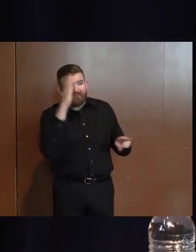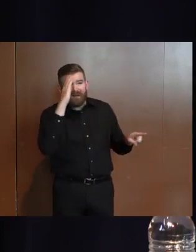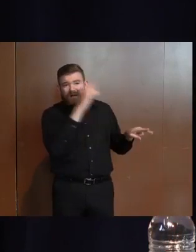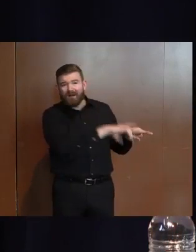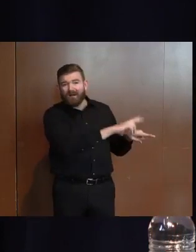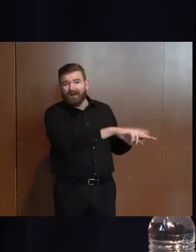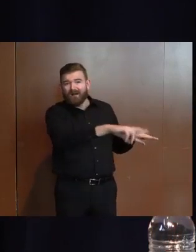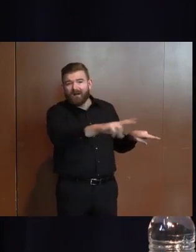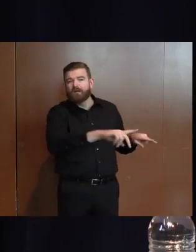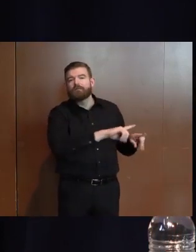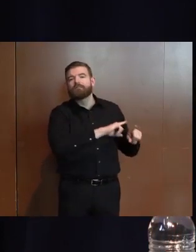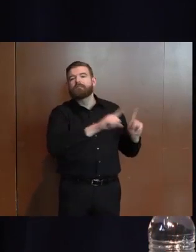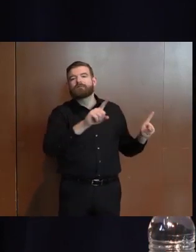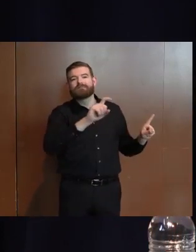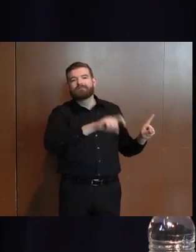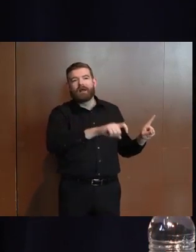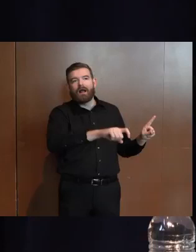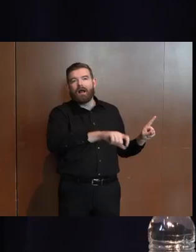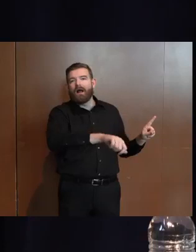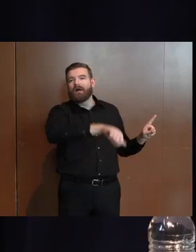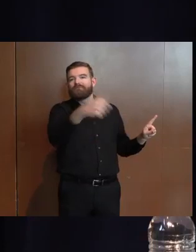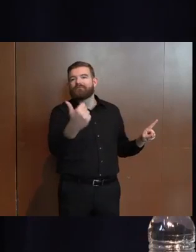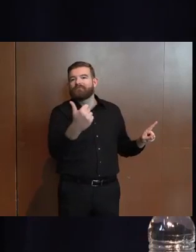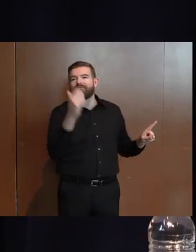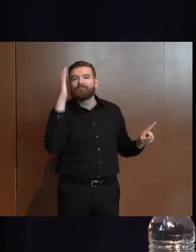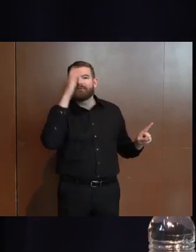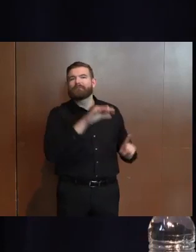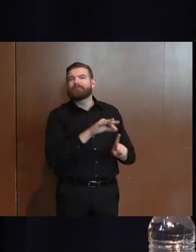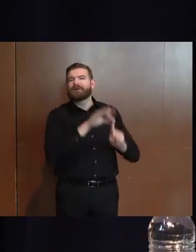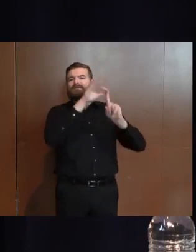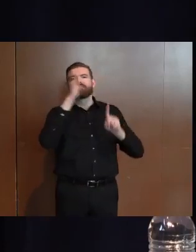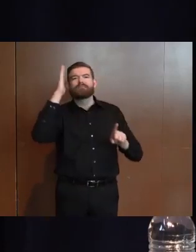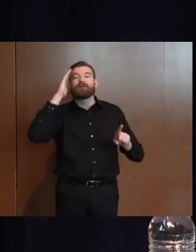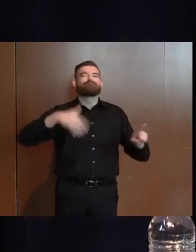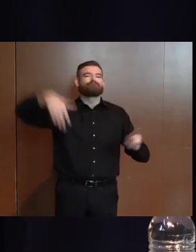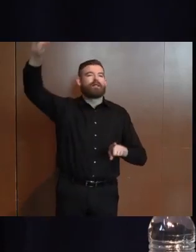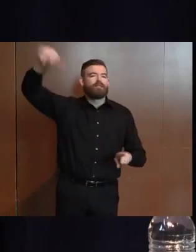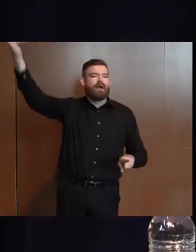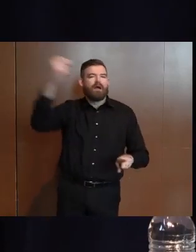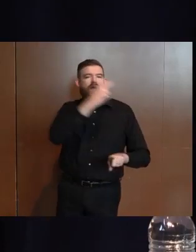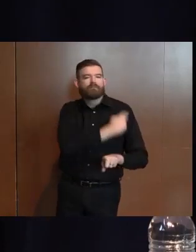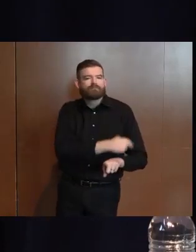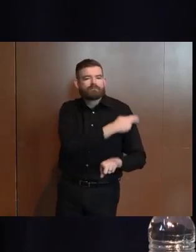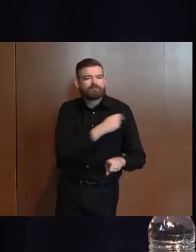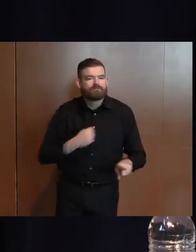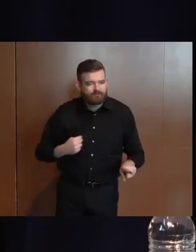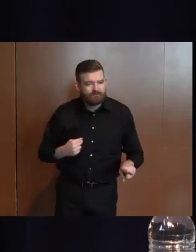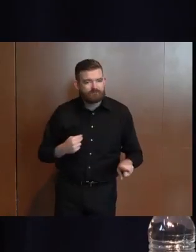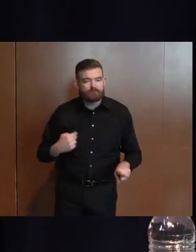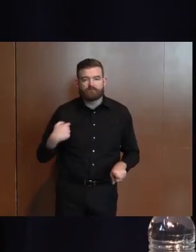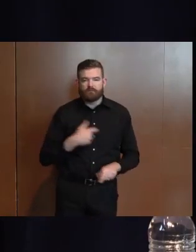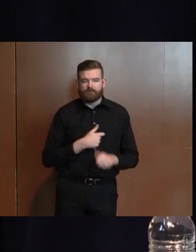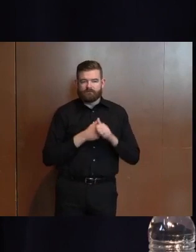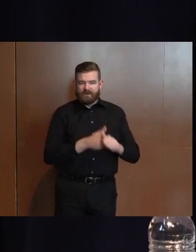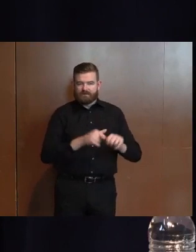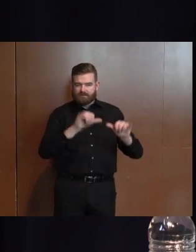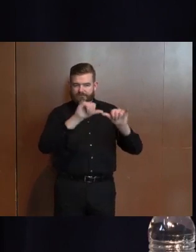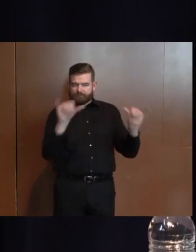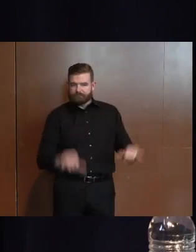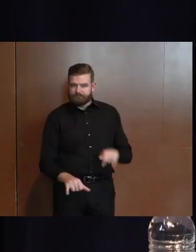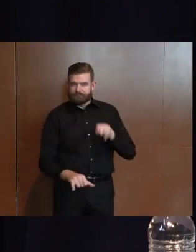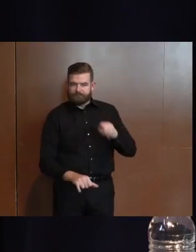care. What happens is they notify the Department of Health. We have a system, and they put that information in. They also notify the